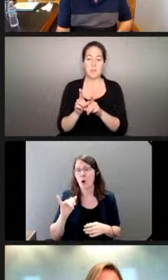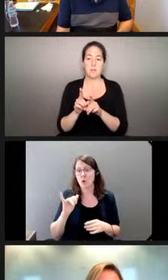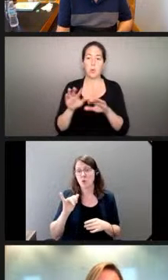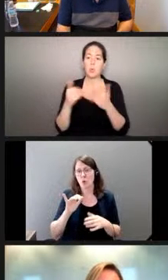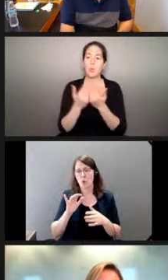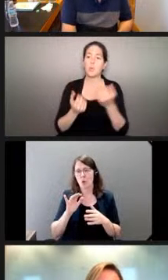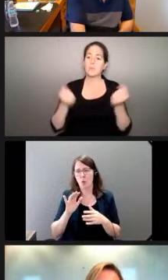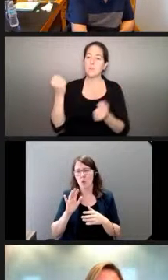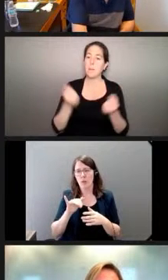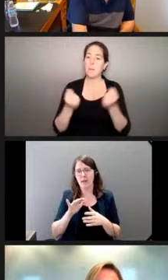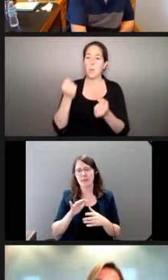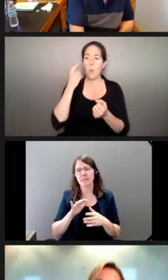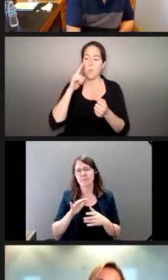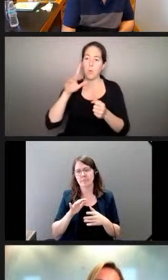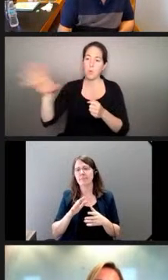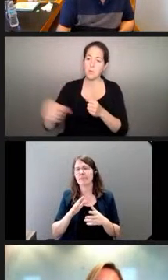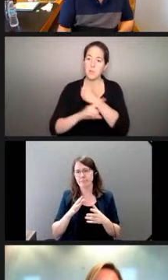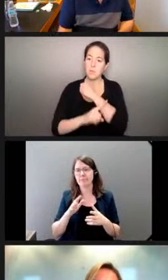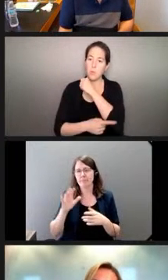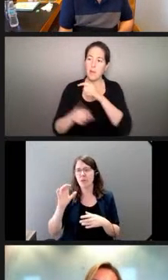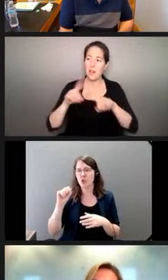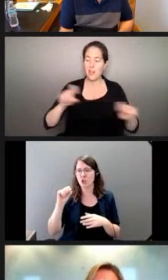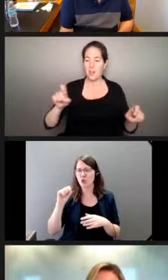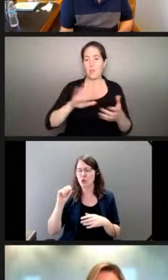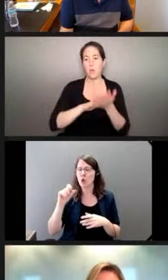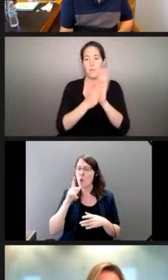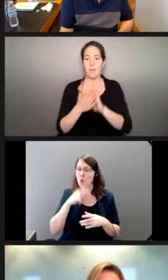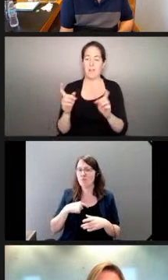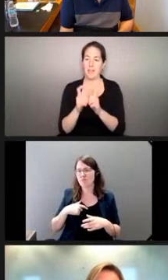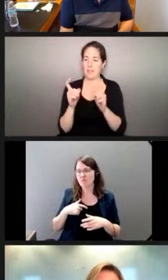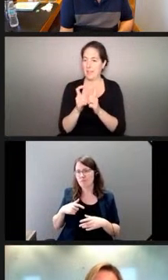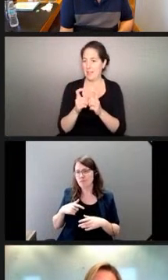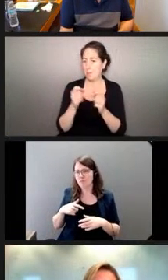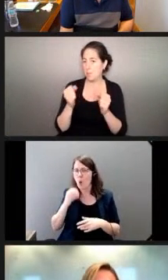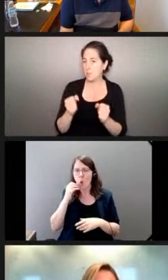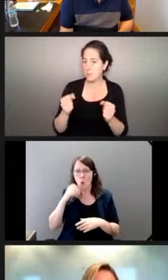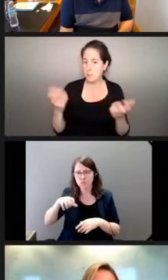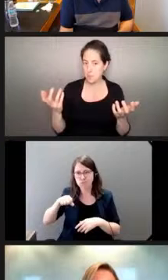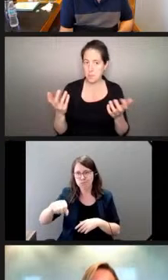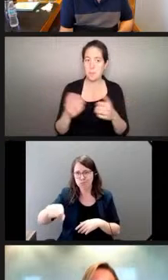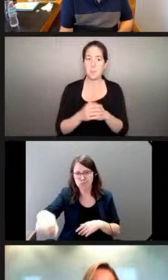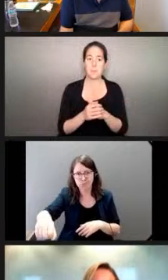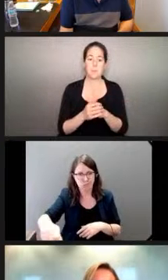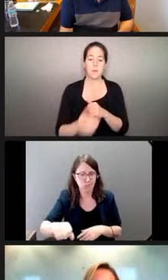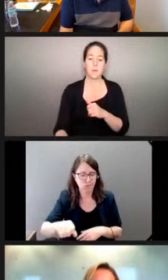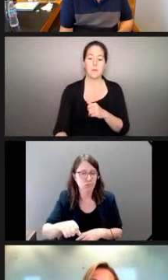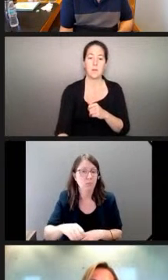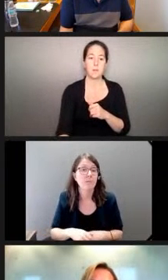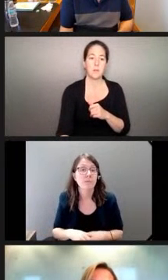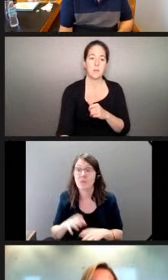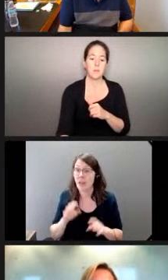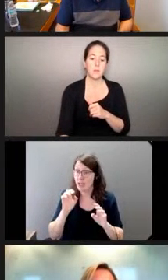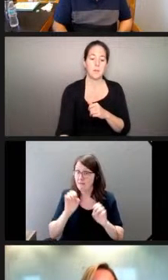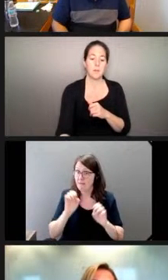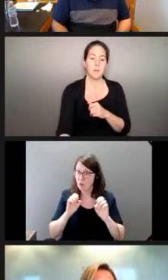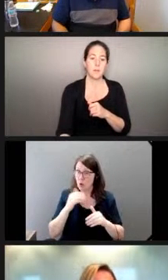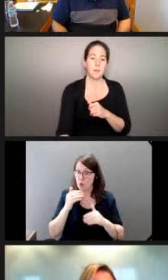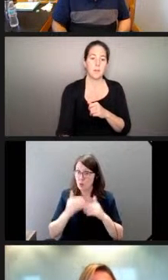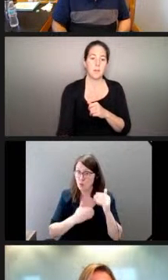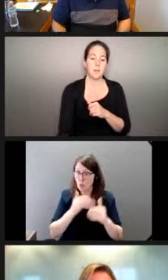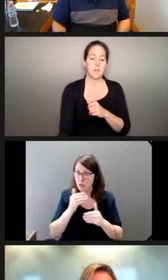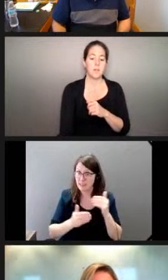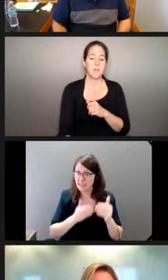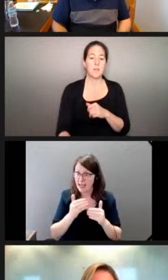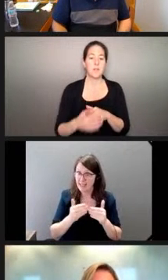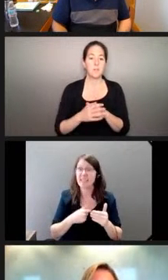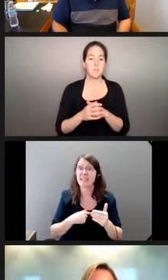So with Council's approval of the Waste Plan's vision statement, the guiding principles and goals, staff will begin the options